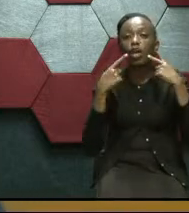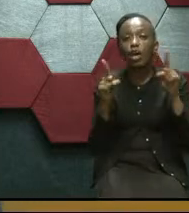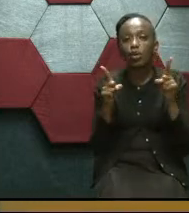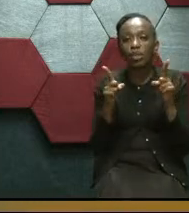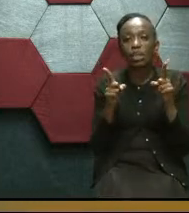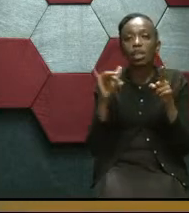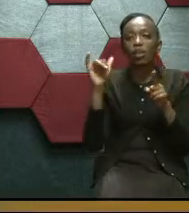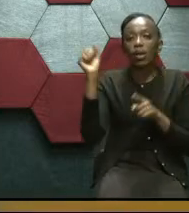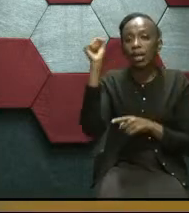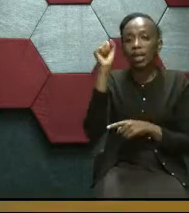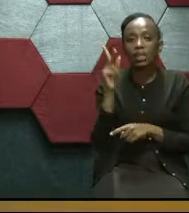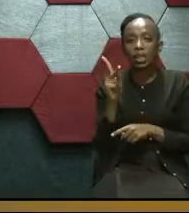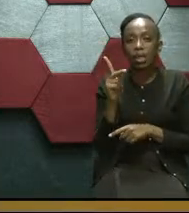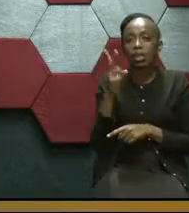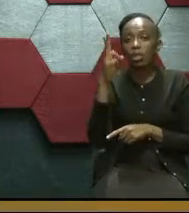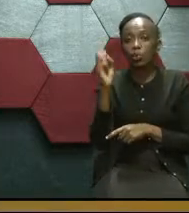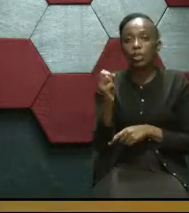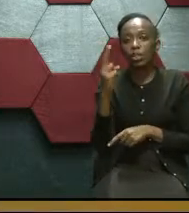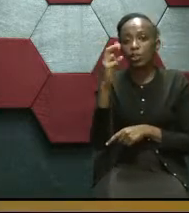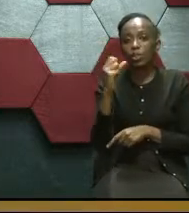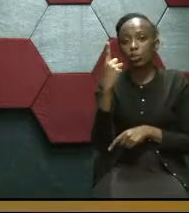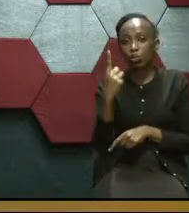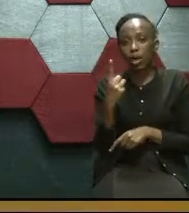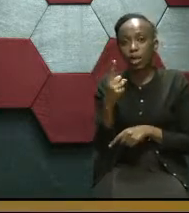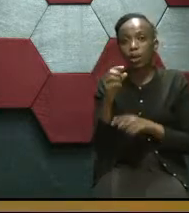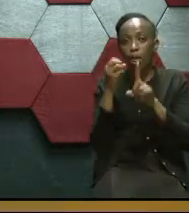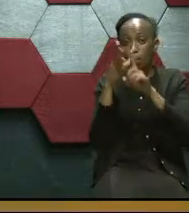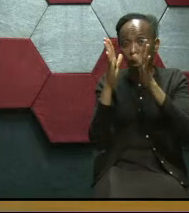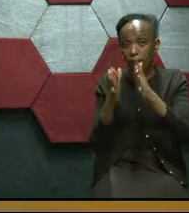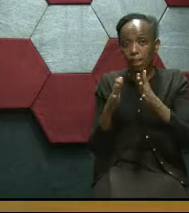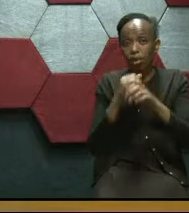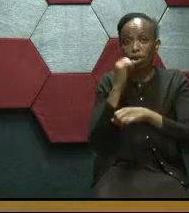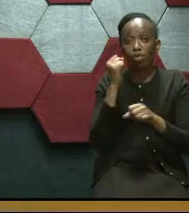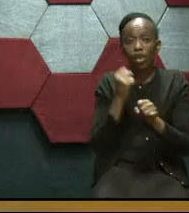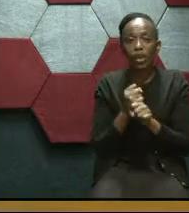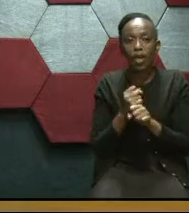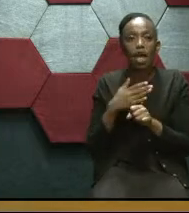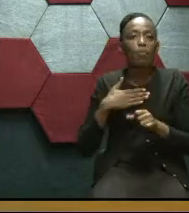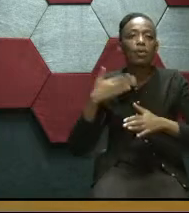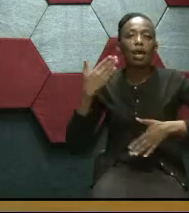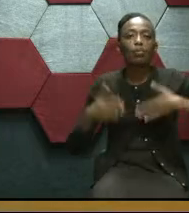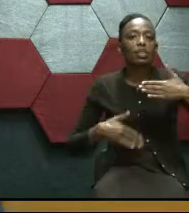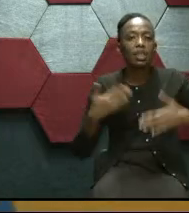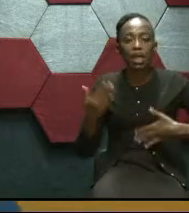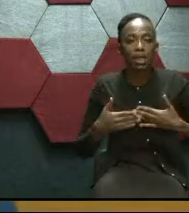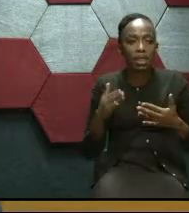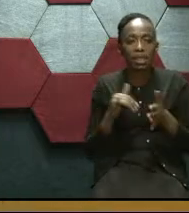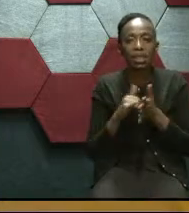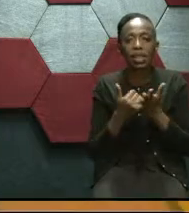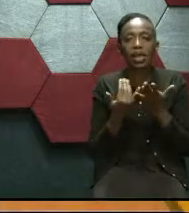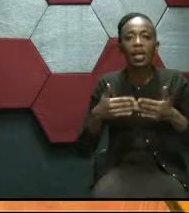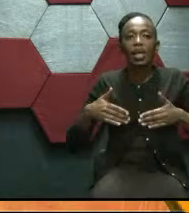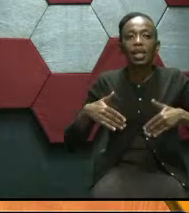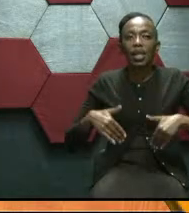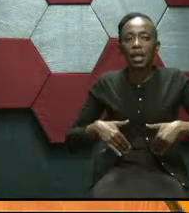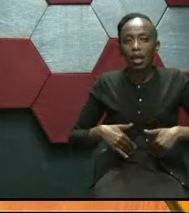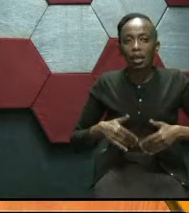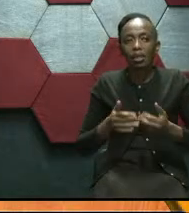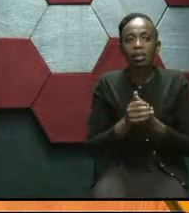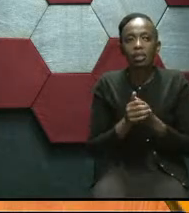the YSK 2021 Mentor of the Year. I am delighted that the young scientists.